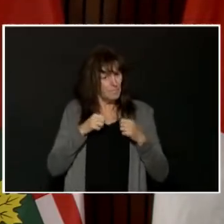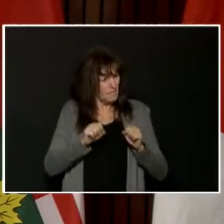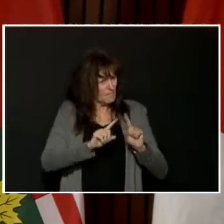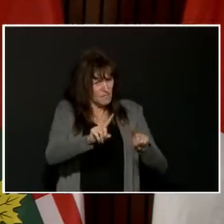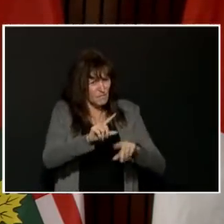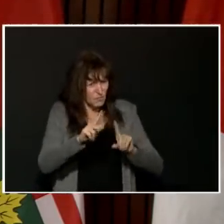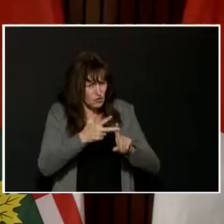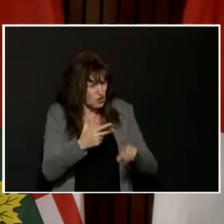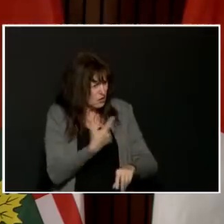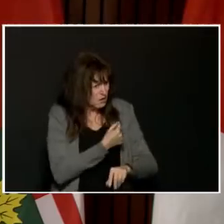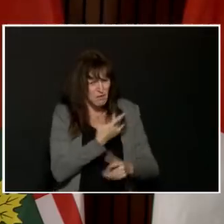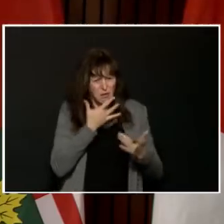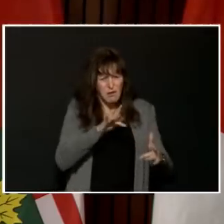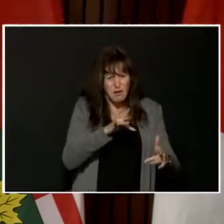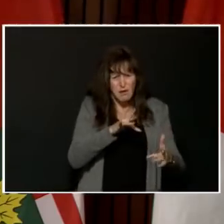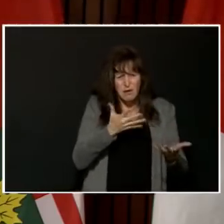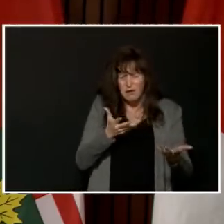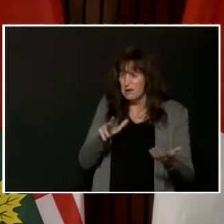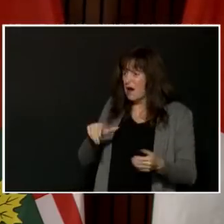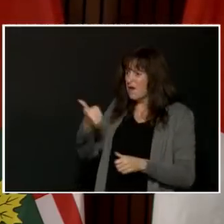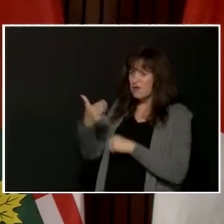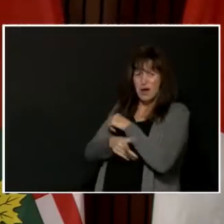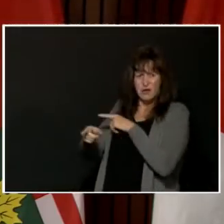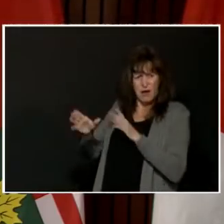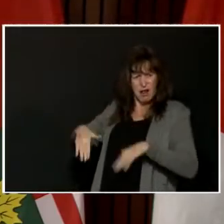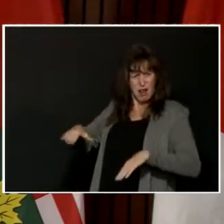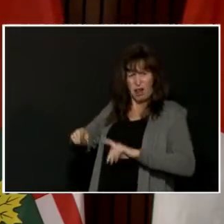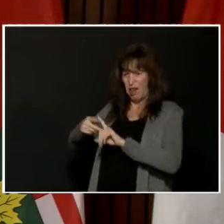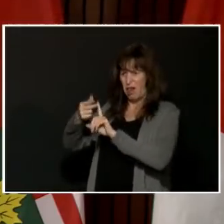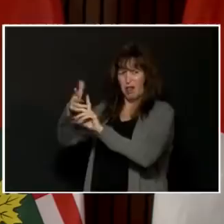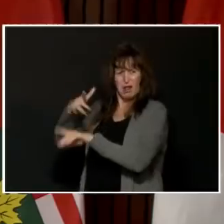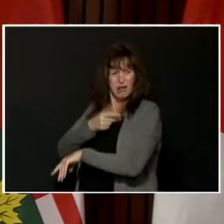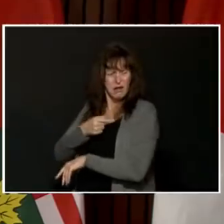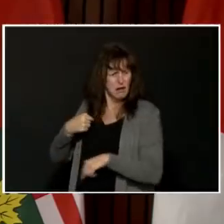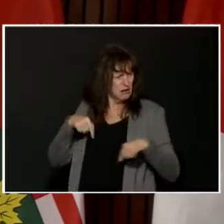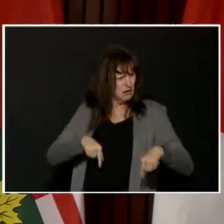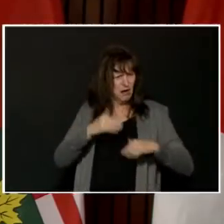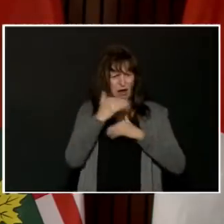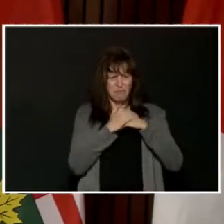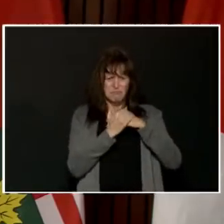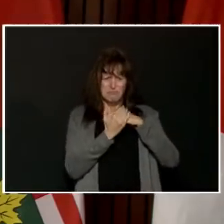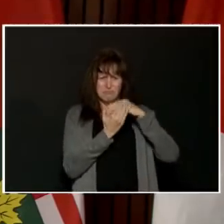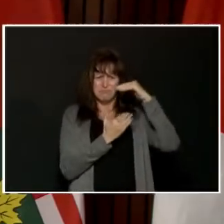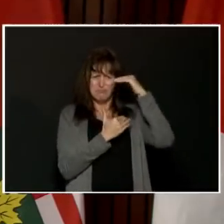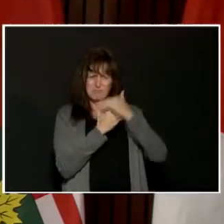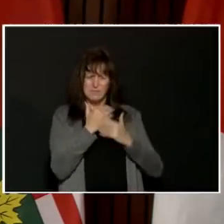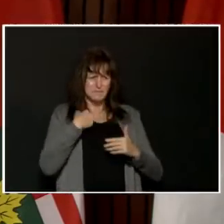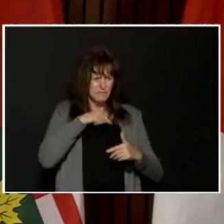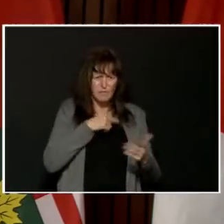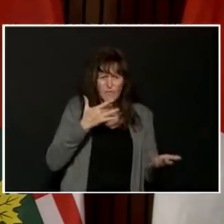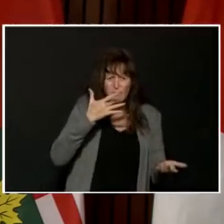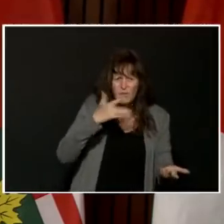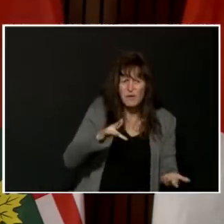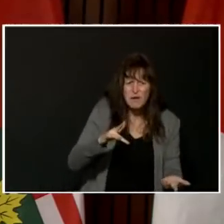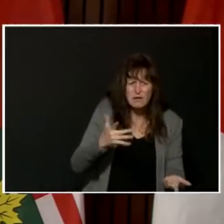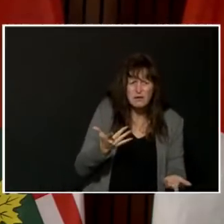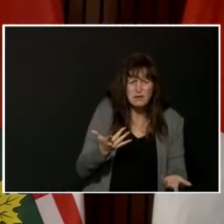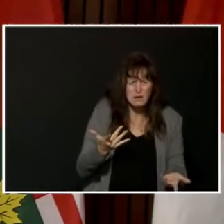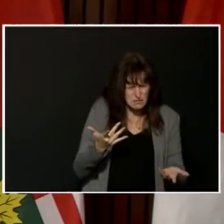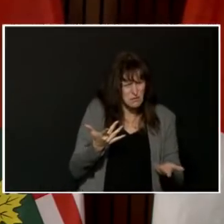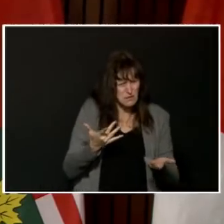first doses. We should remember that our choices help limit the spread of the disease. Wearing a high-quality mask